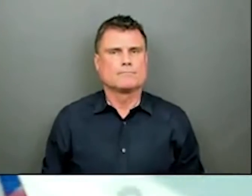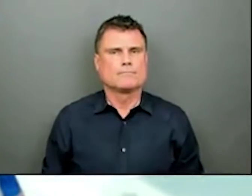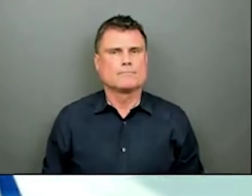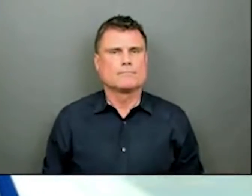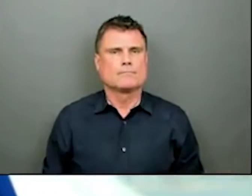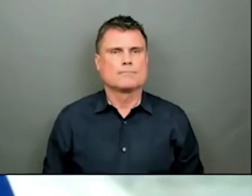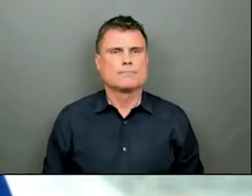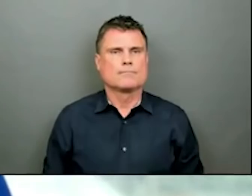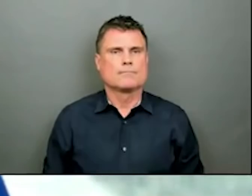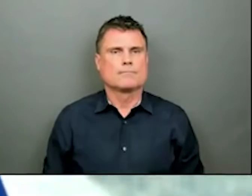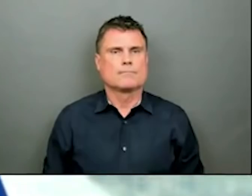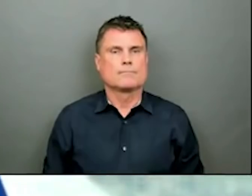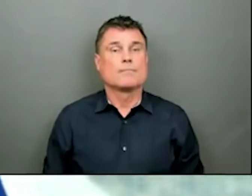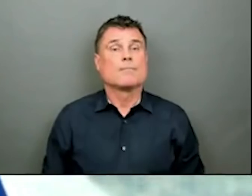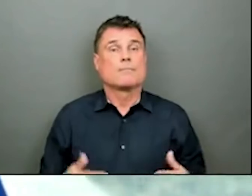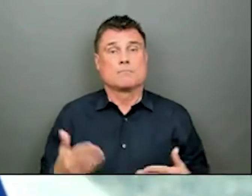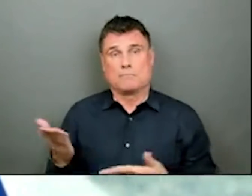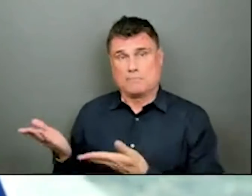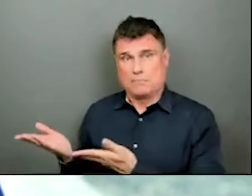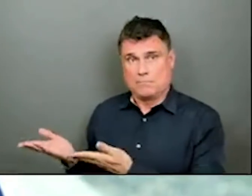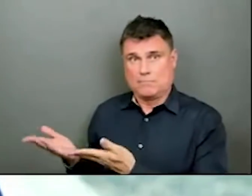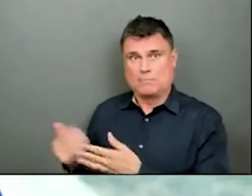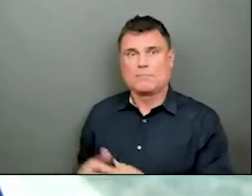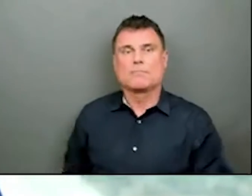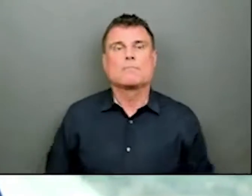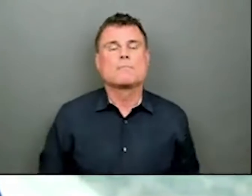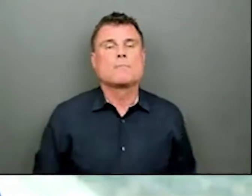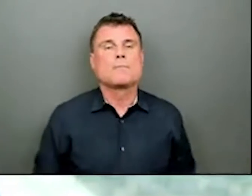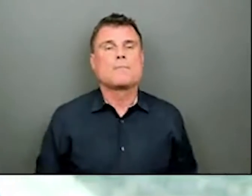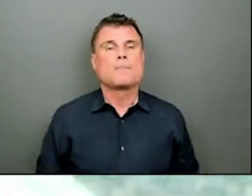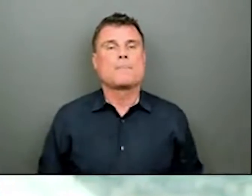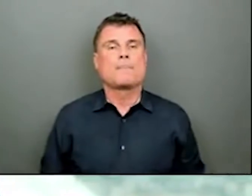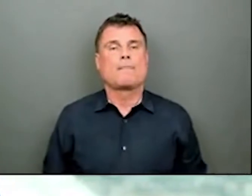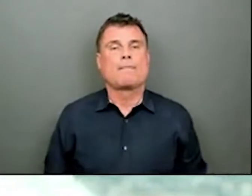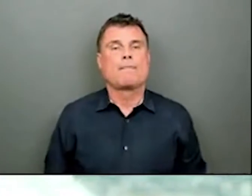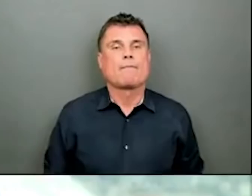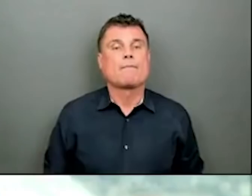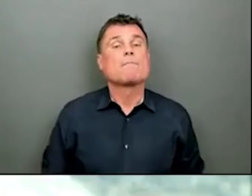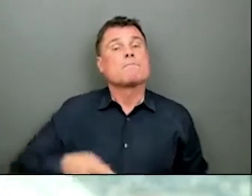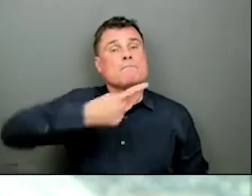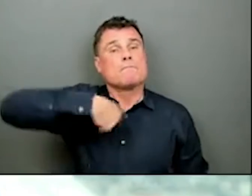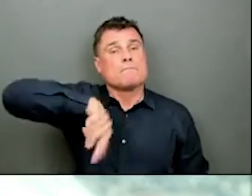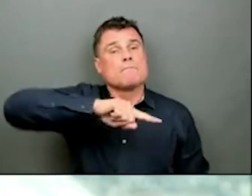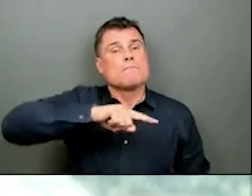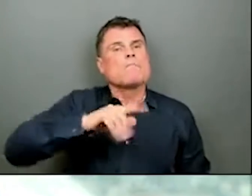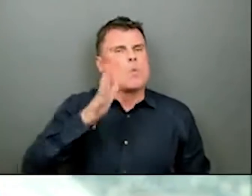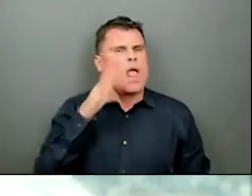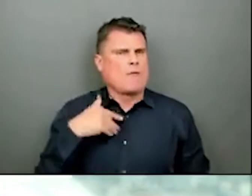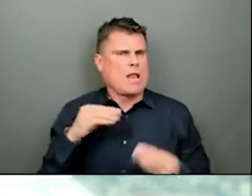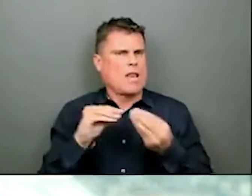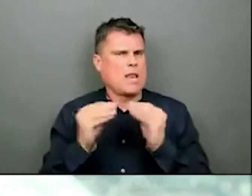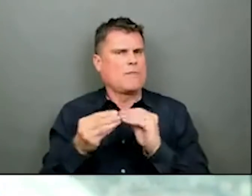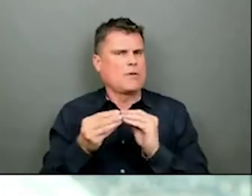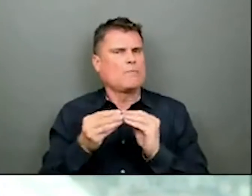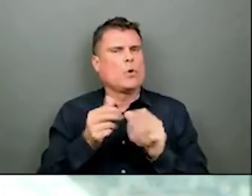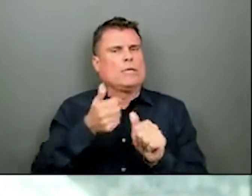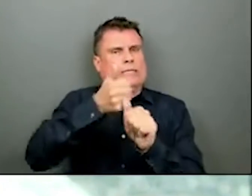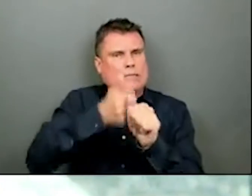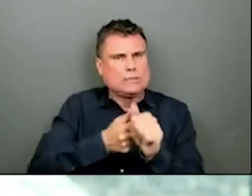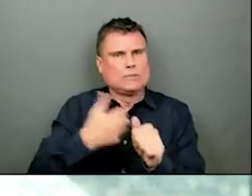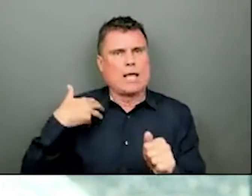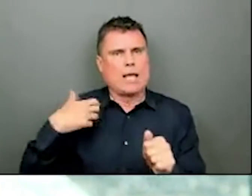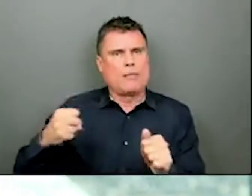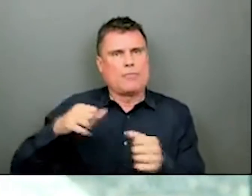As noted, Marcella will provide you with the information by health authority, give you a sense of it. I think what is absolutely true that in